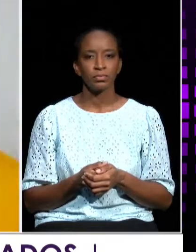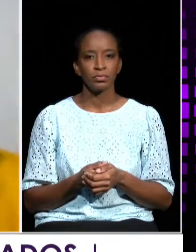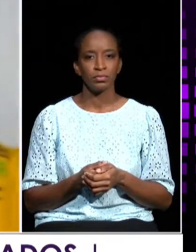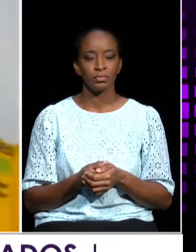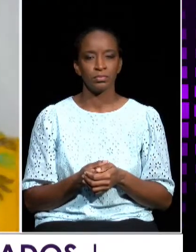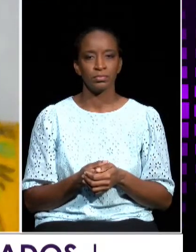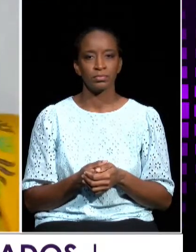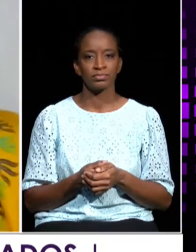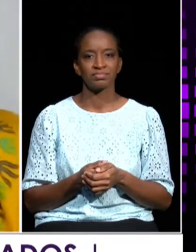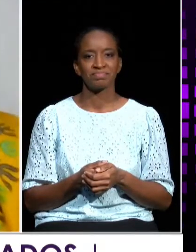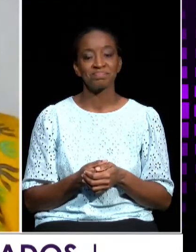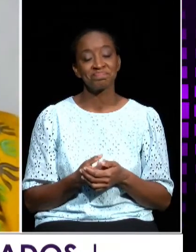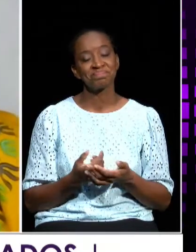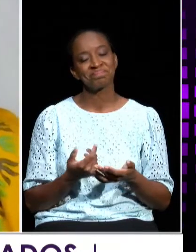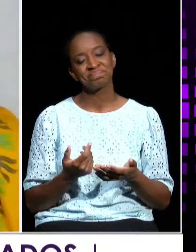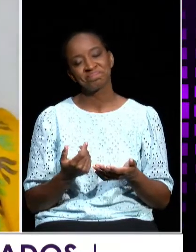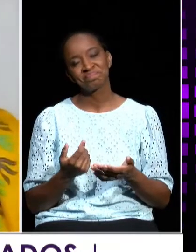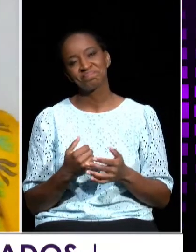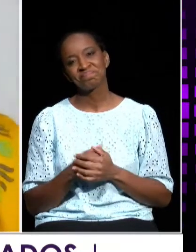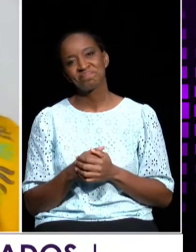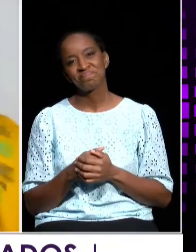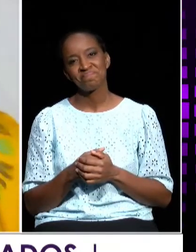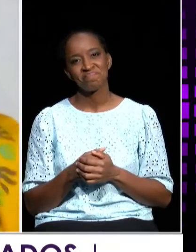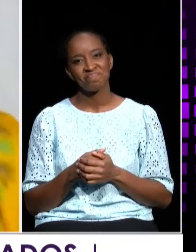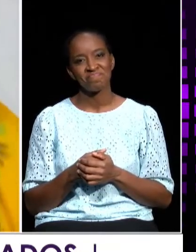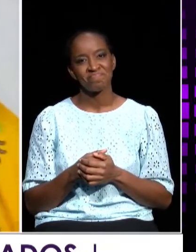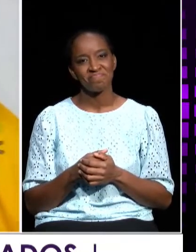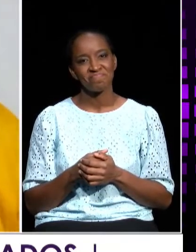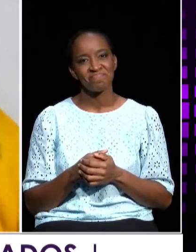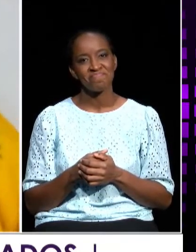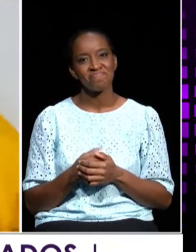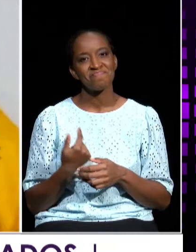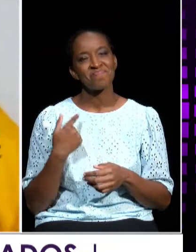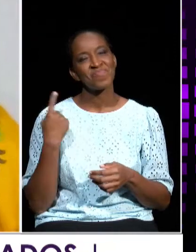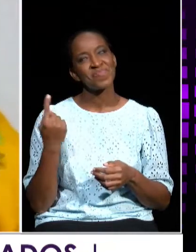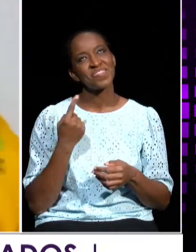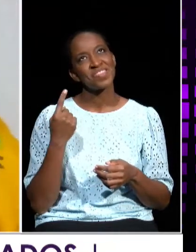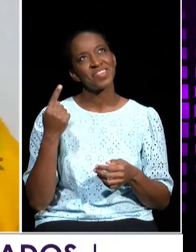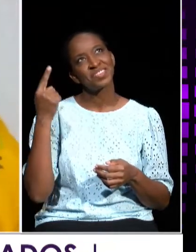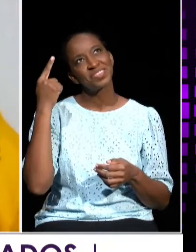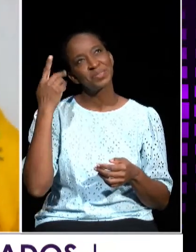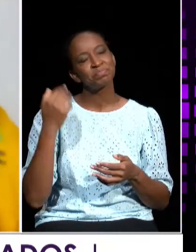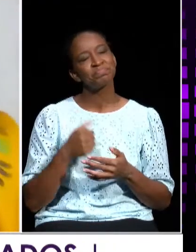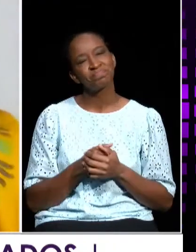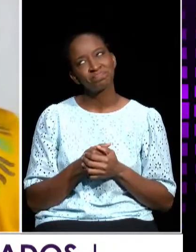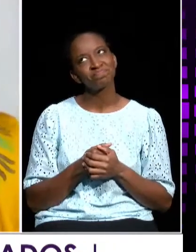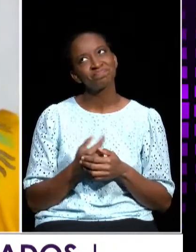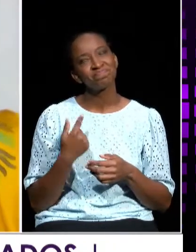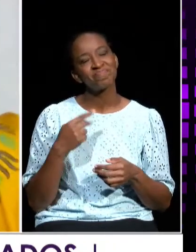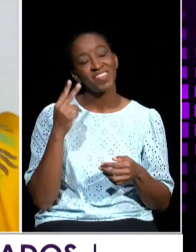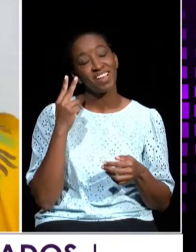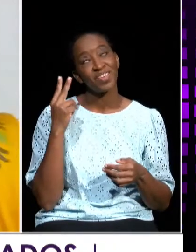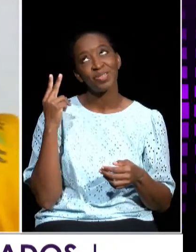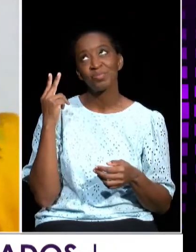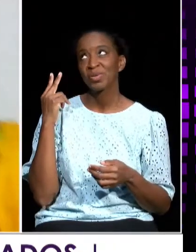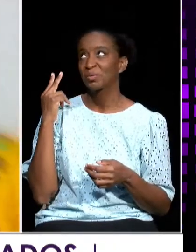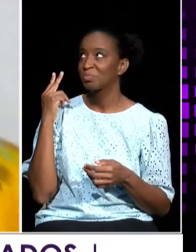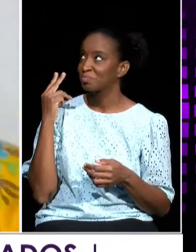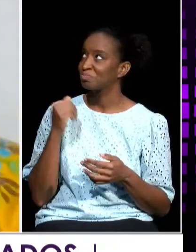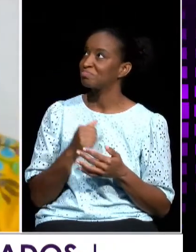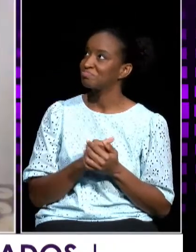Well, I would say I don't know where. I always ask myself the question: where would I be if my mother didn't give